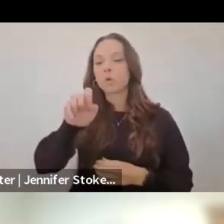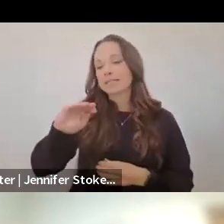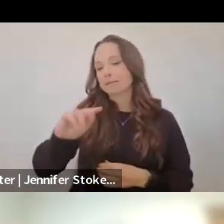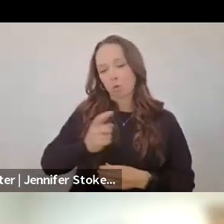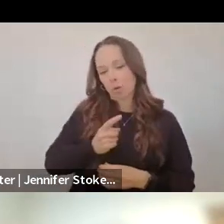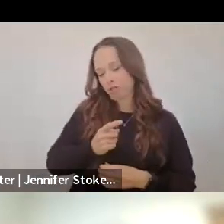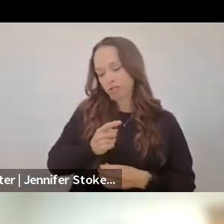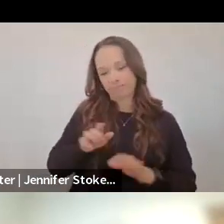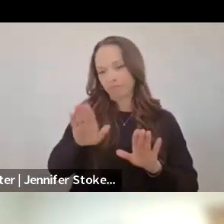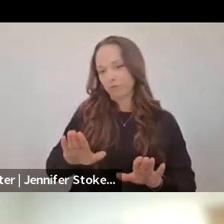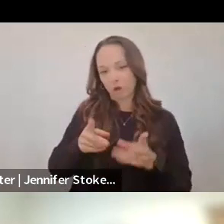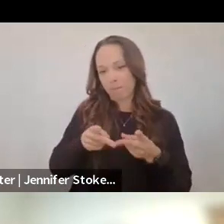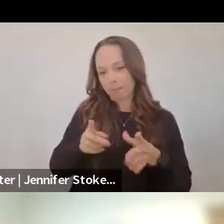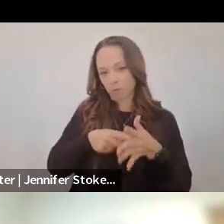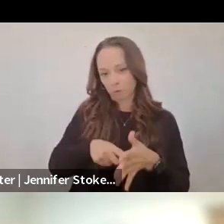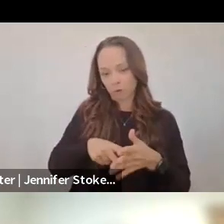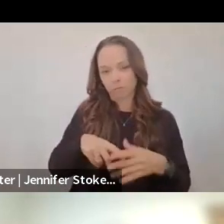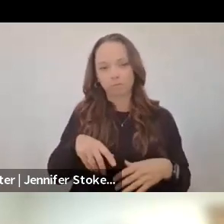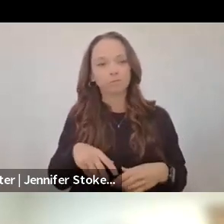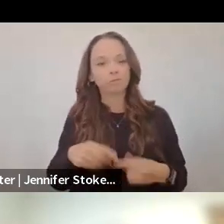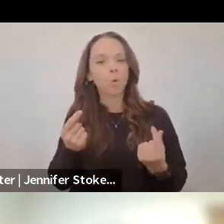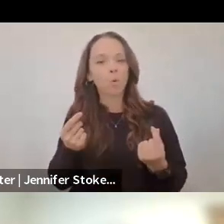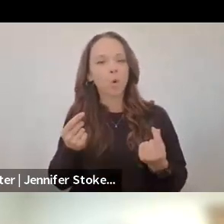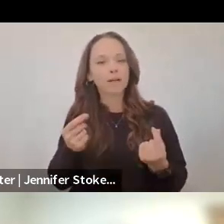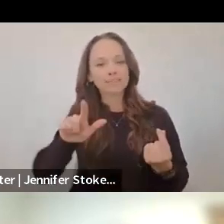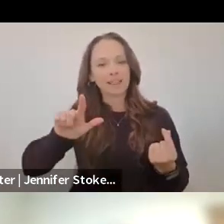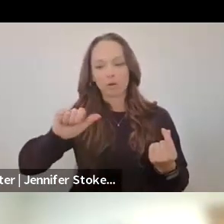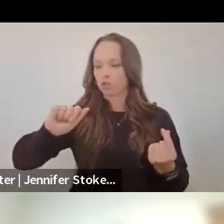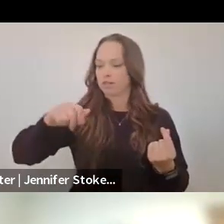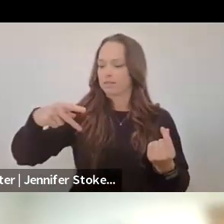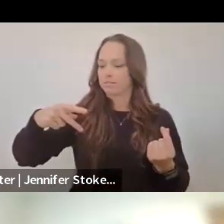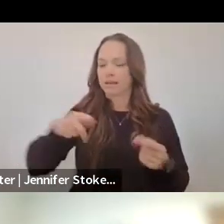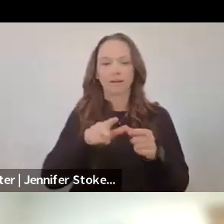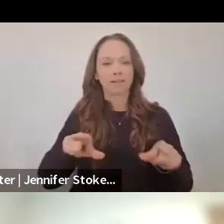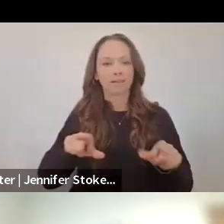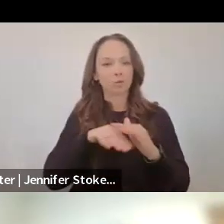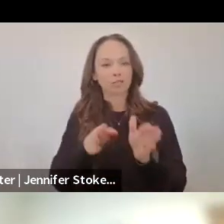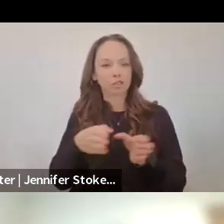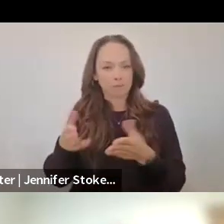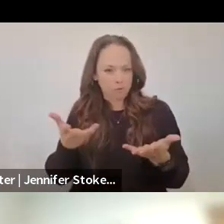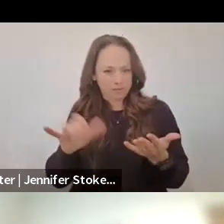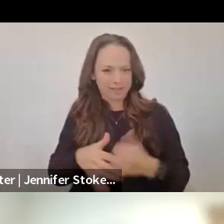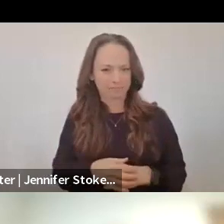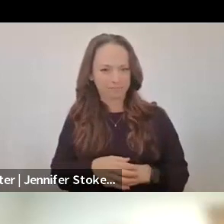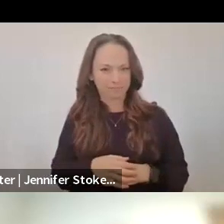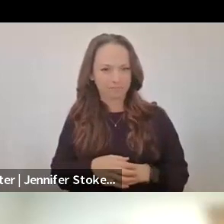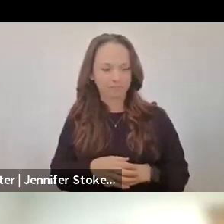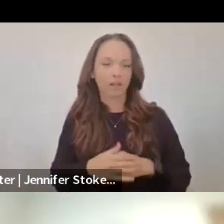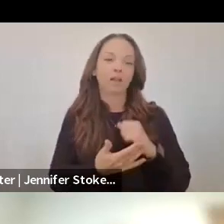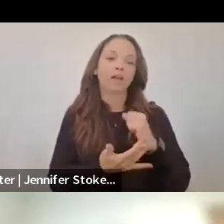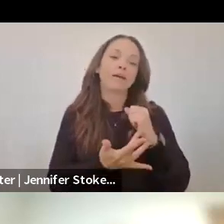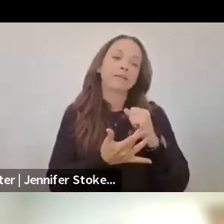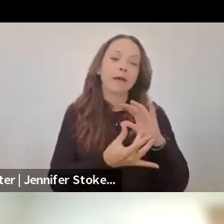great place to start is, what is a language access plan? And in technical terms, or if you're looking